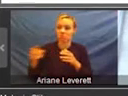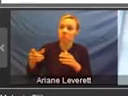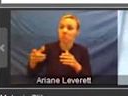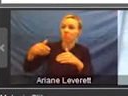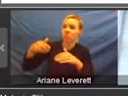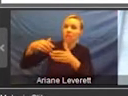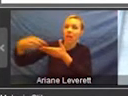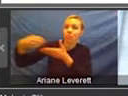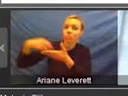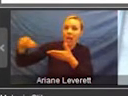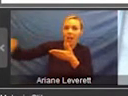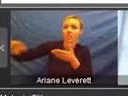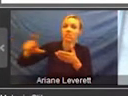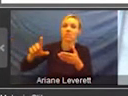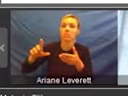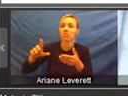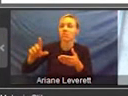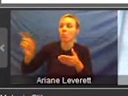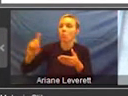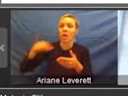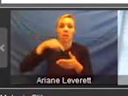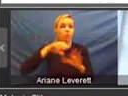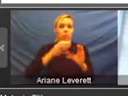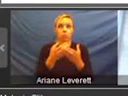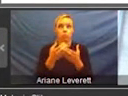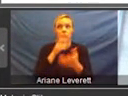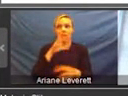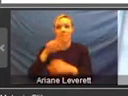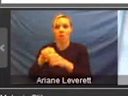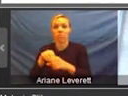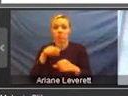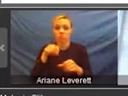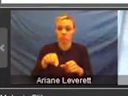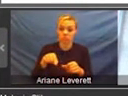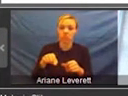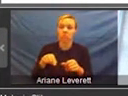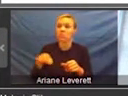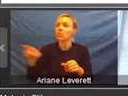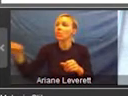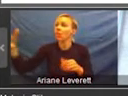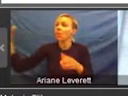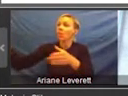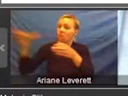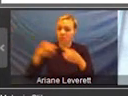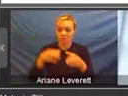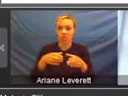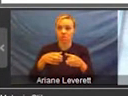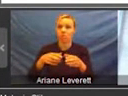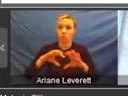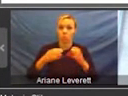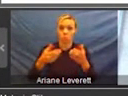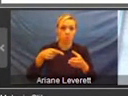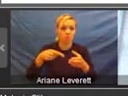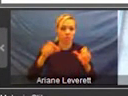it is able to adapt the technology to some extent.